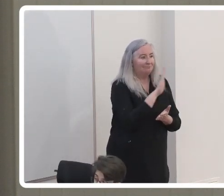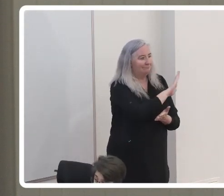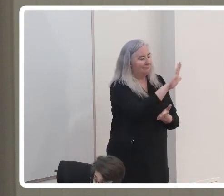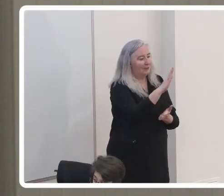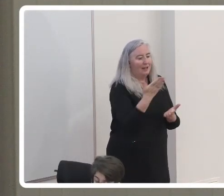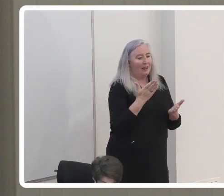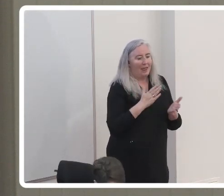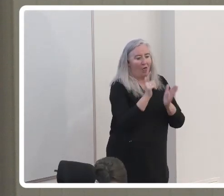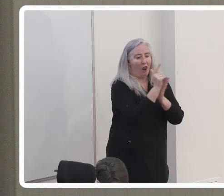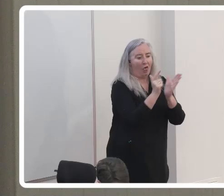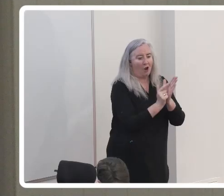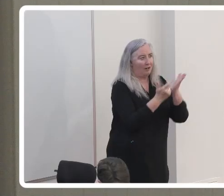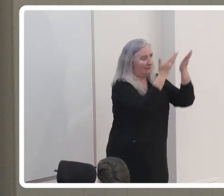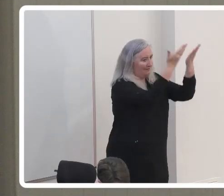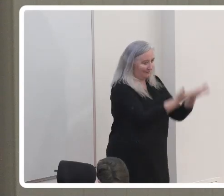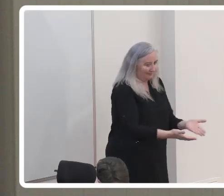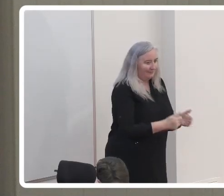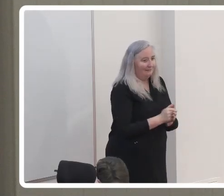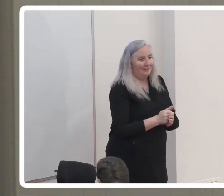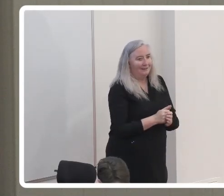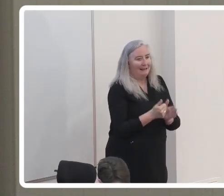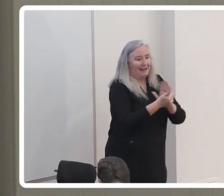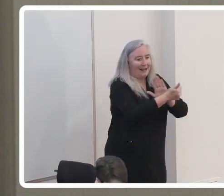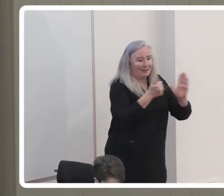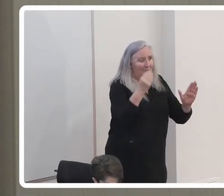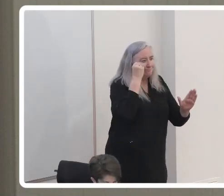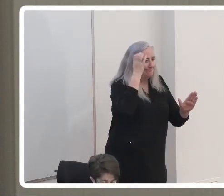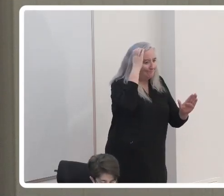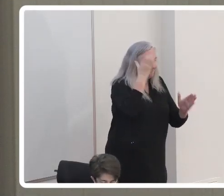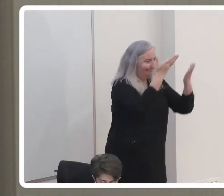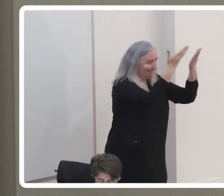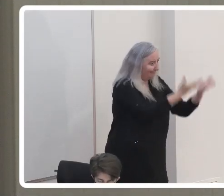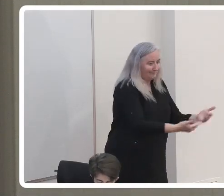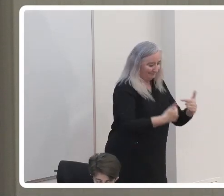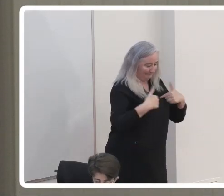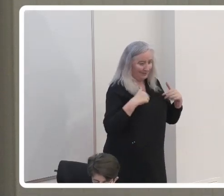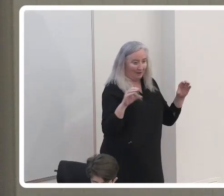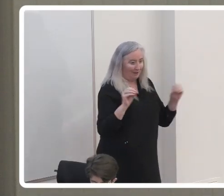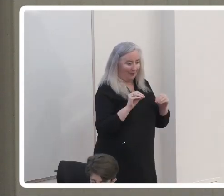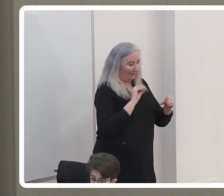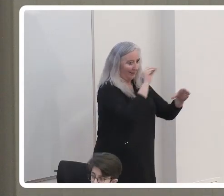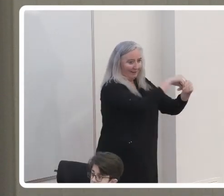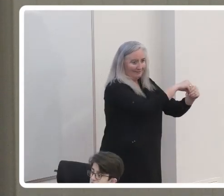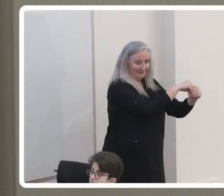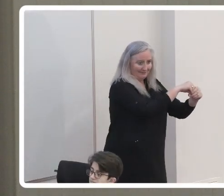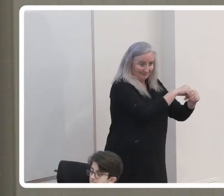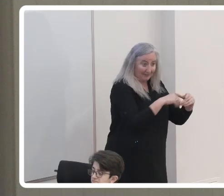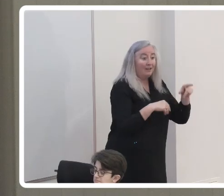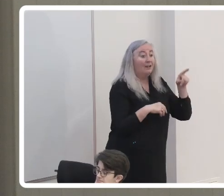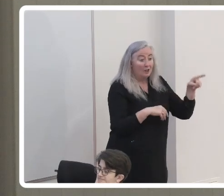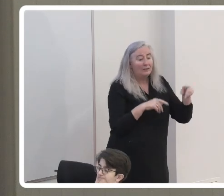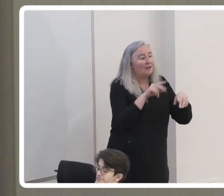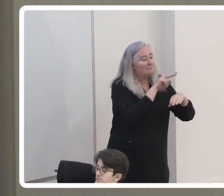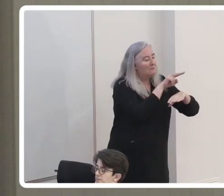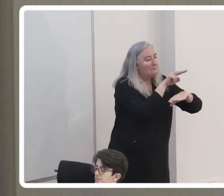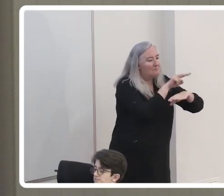rights lawyers or policymaking experts. Although they occasionally address disability issues in their reporting and monitoring,